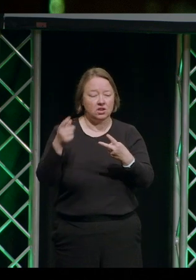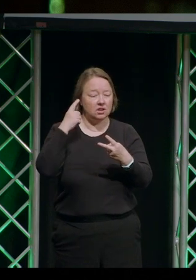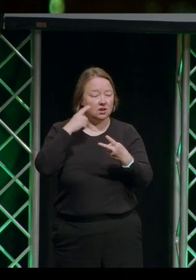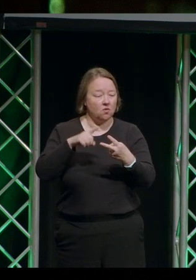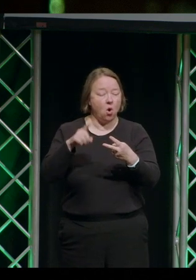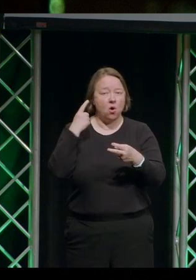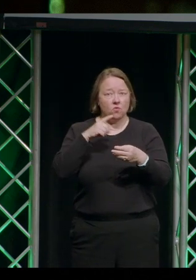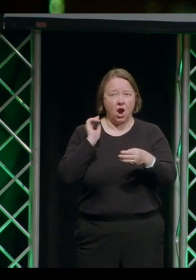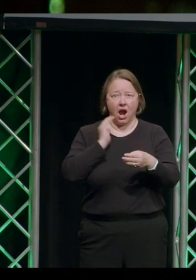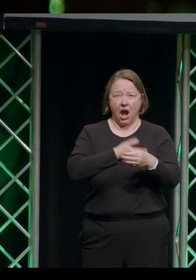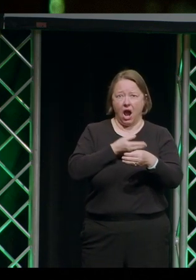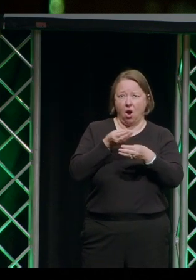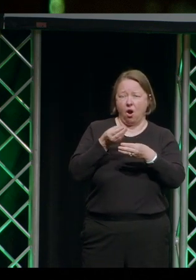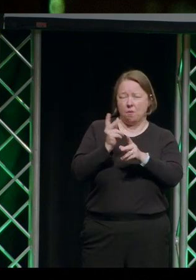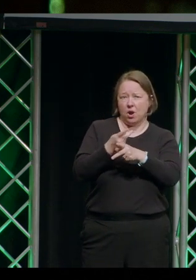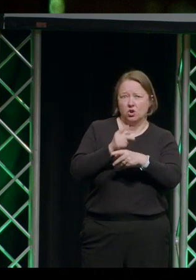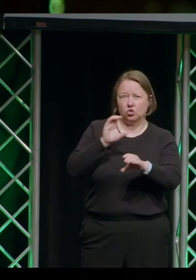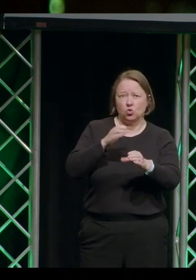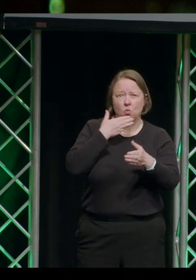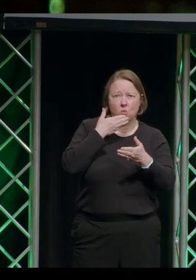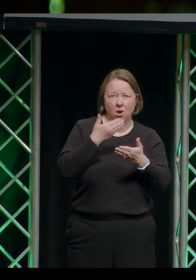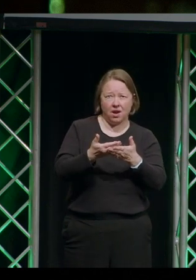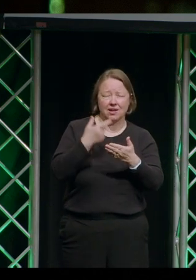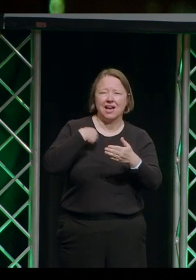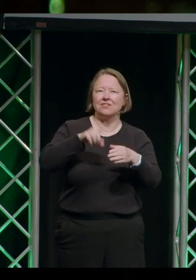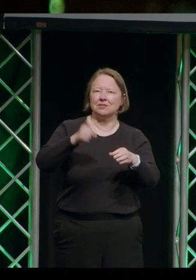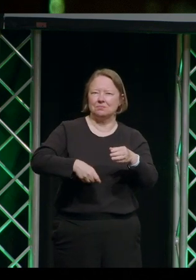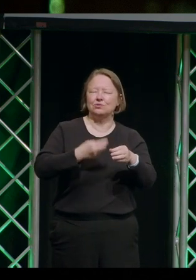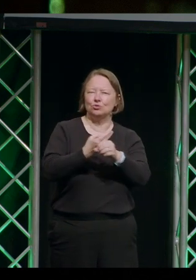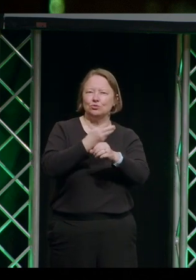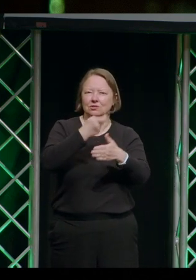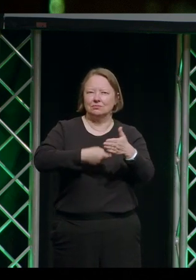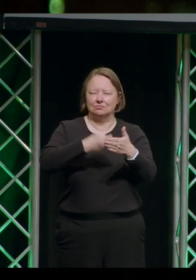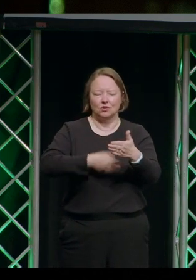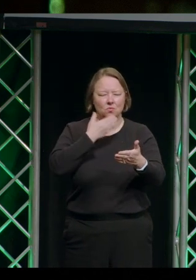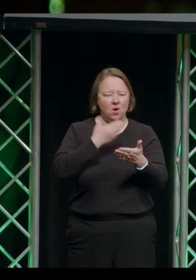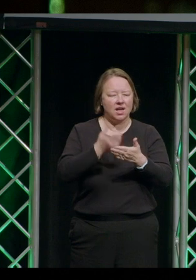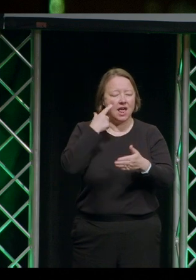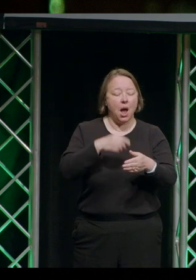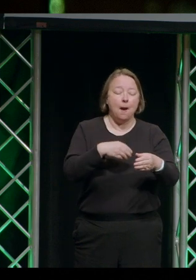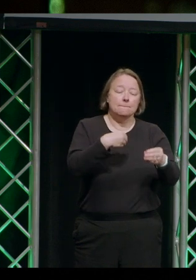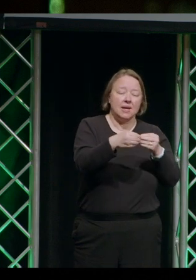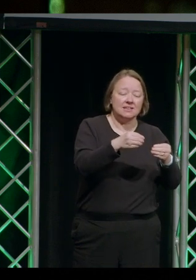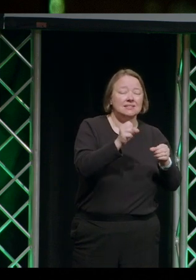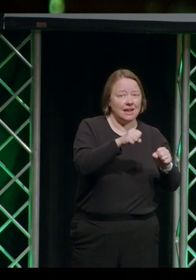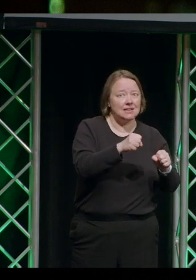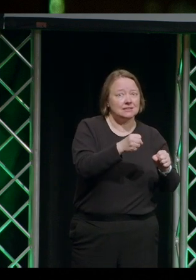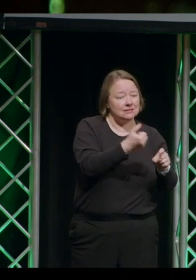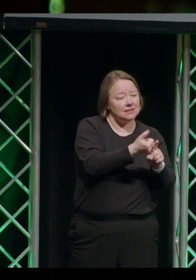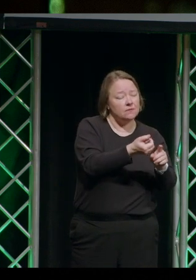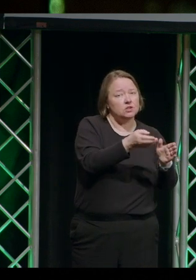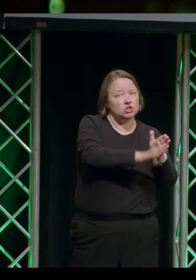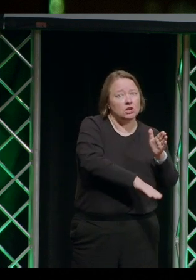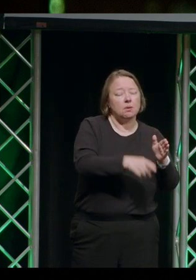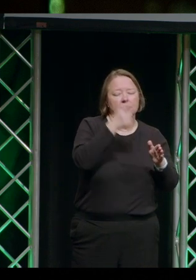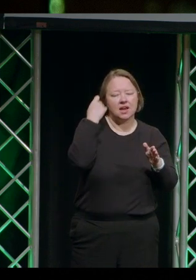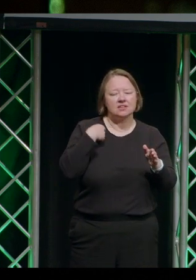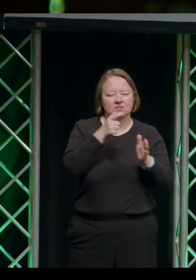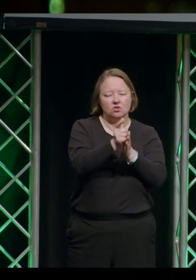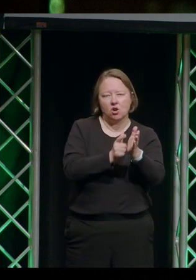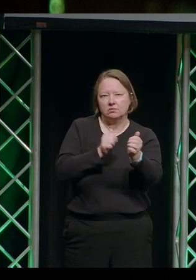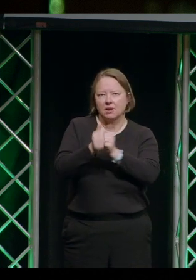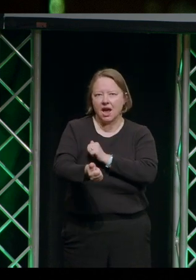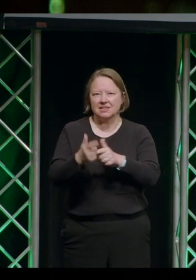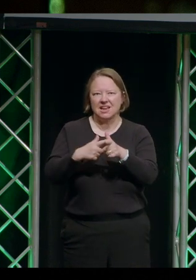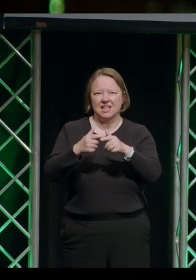to do well on the market, it must be cost-effective. And even though plastic itself is cheap, because of legislation and negative